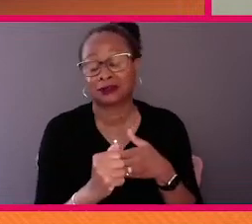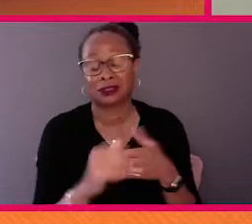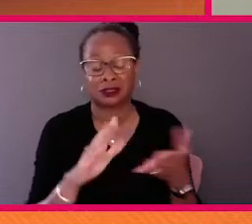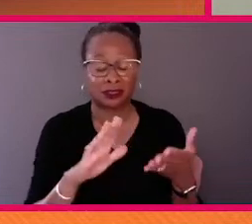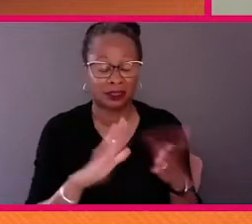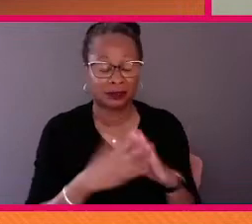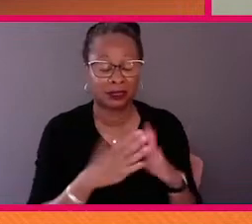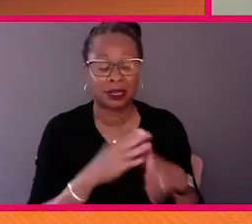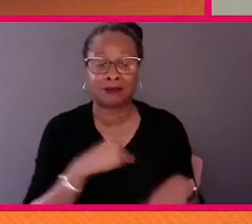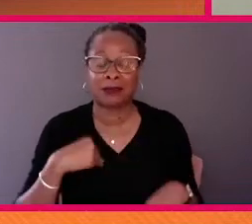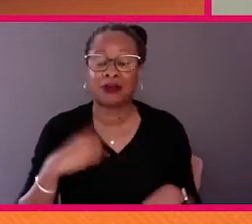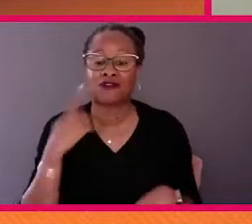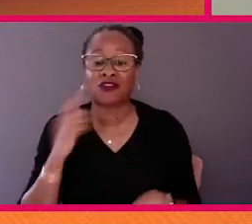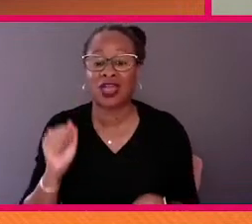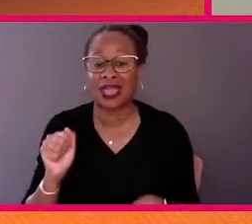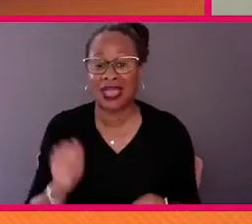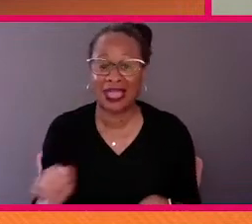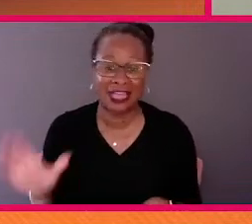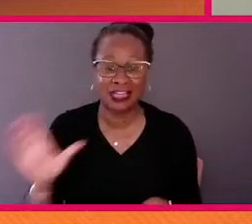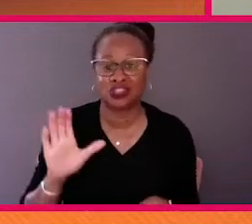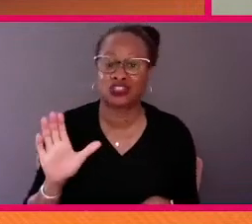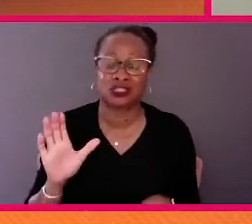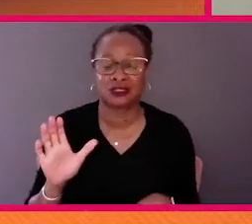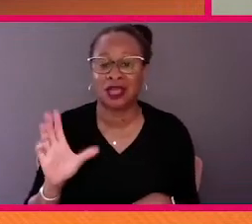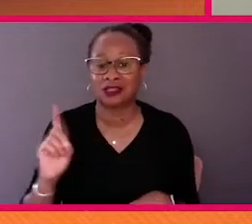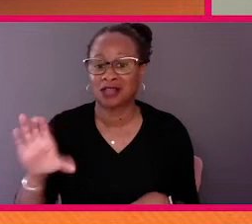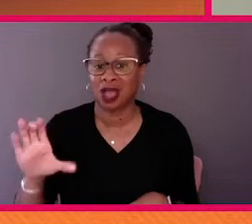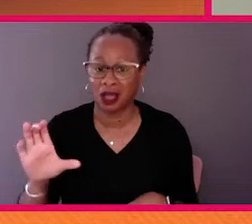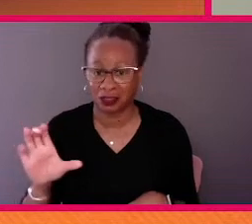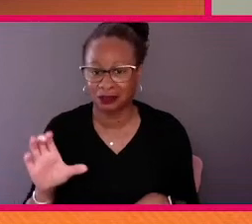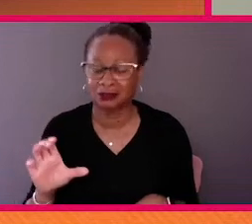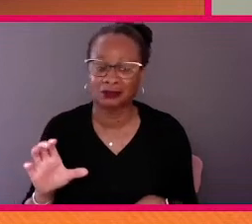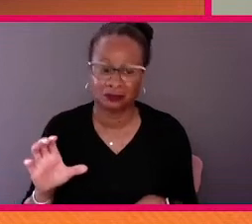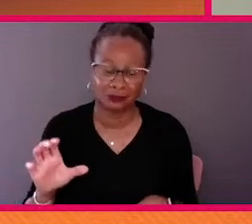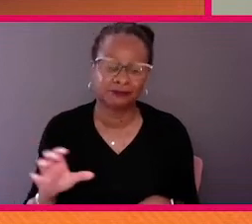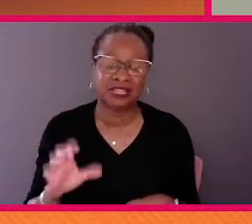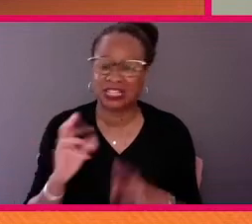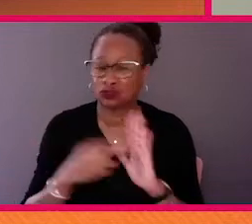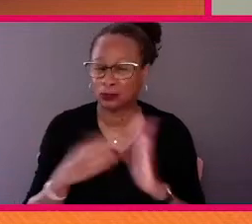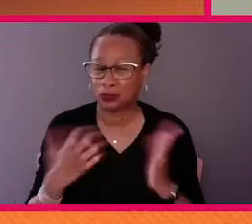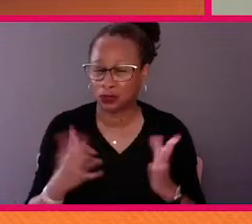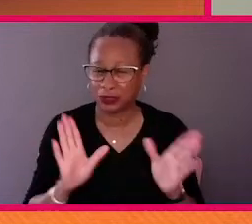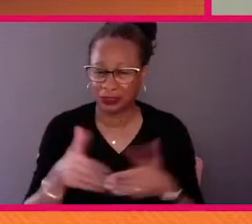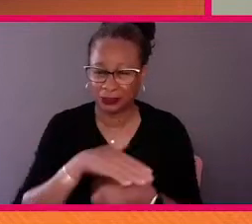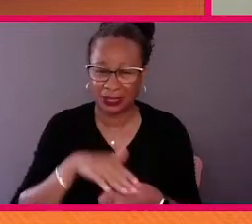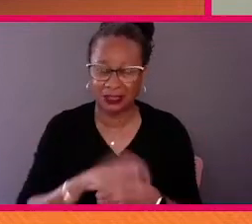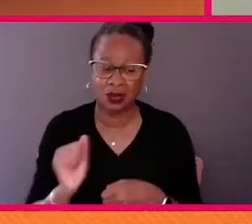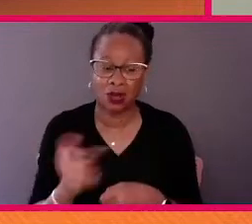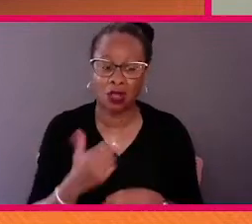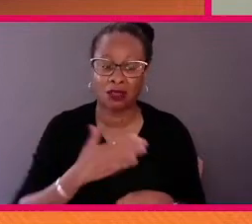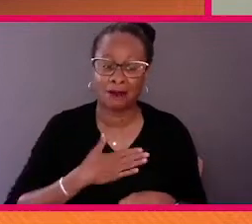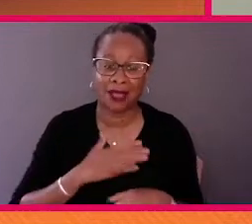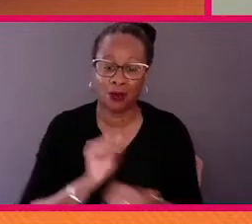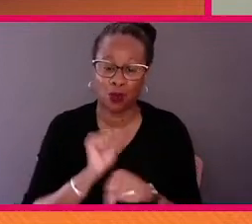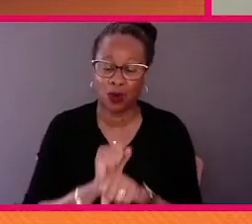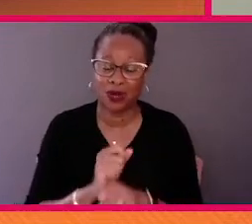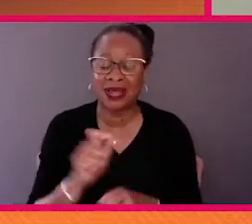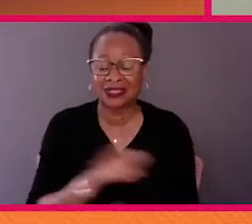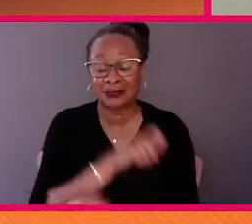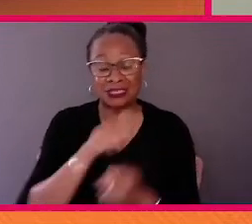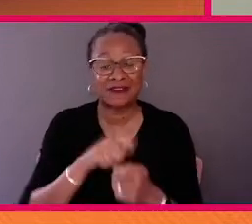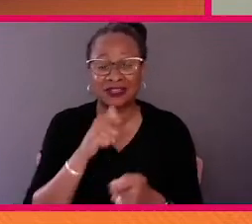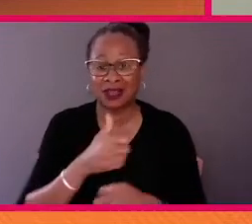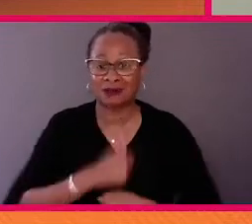Documentary Network, ADOC, which is represented here in this space. And in all of my work, especially within unapologetically